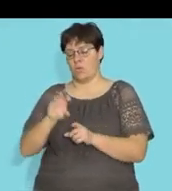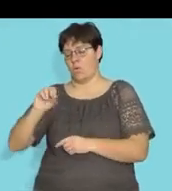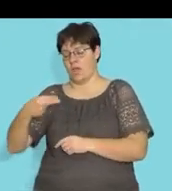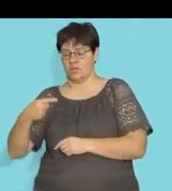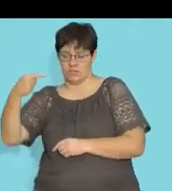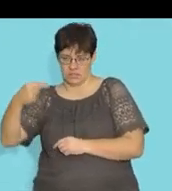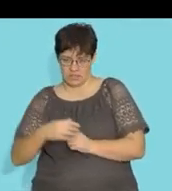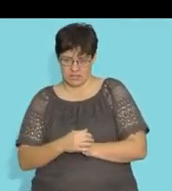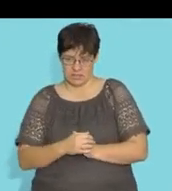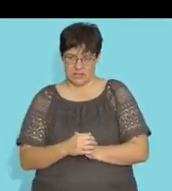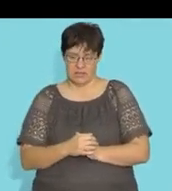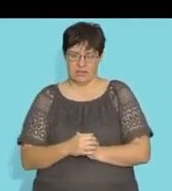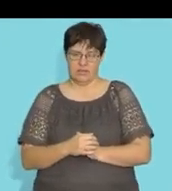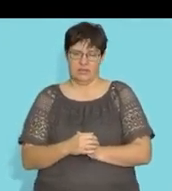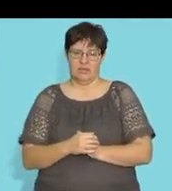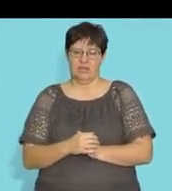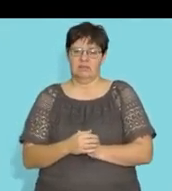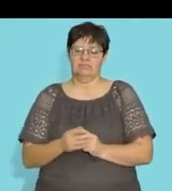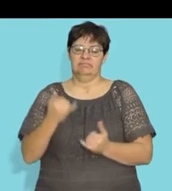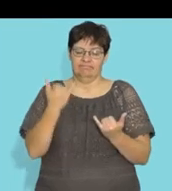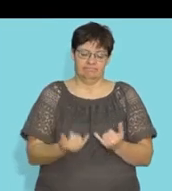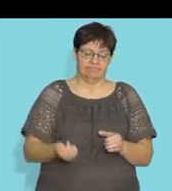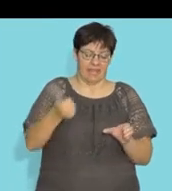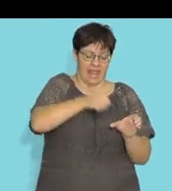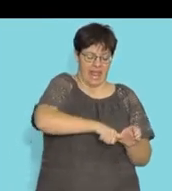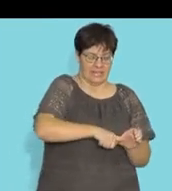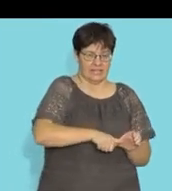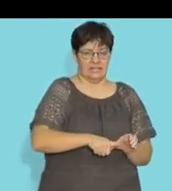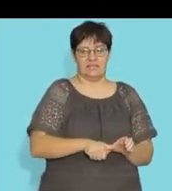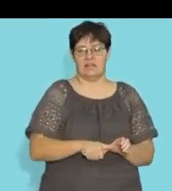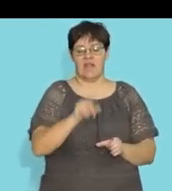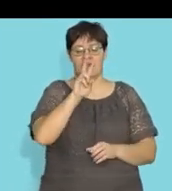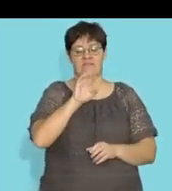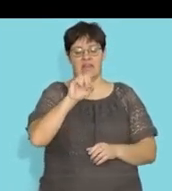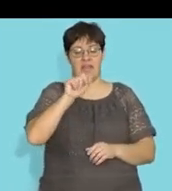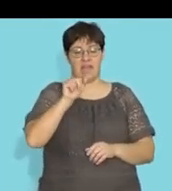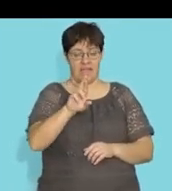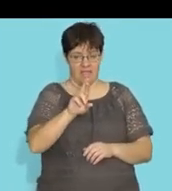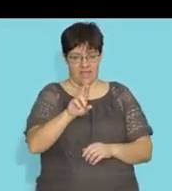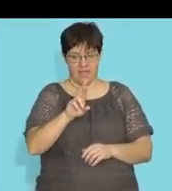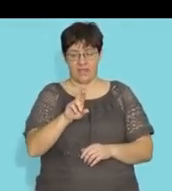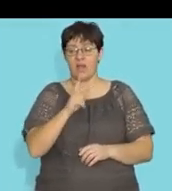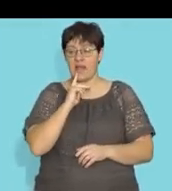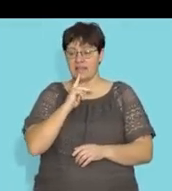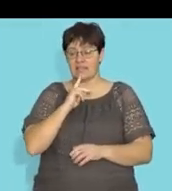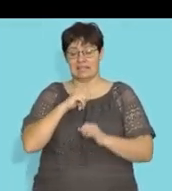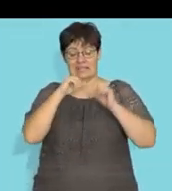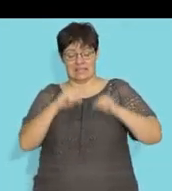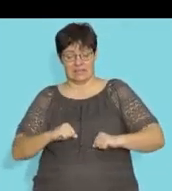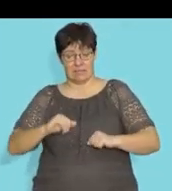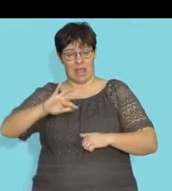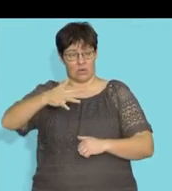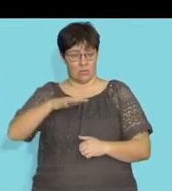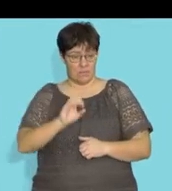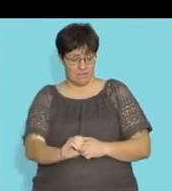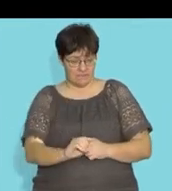and hydroxide ions. If we're going to add vinegar to the system at equilibrium, we